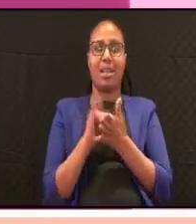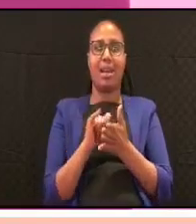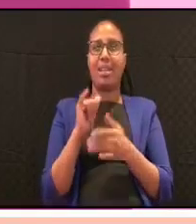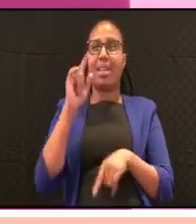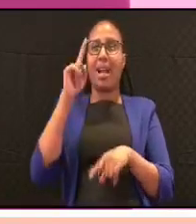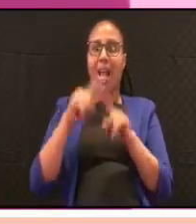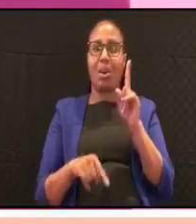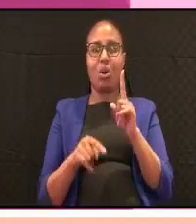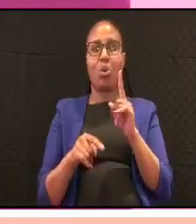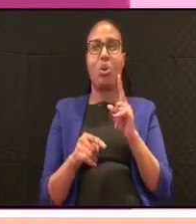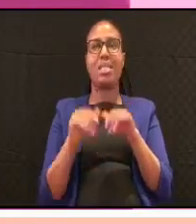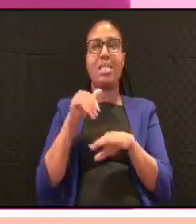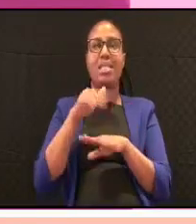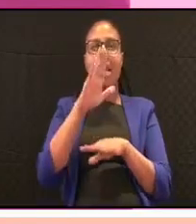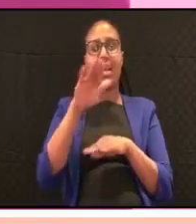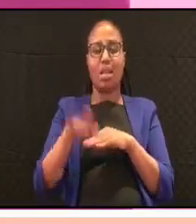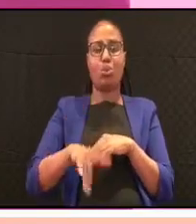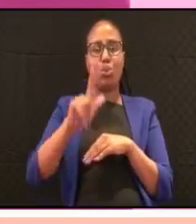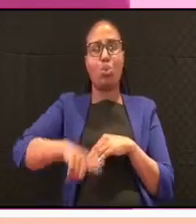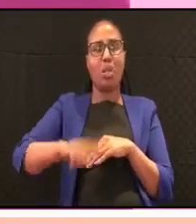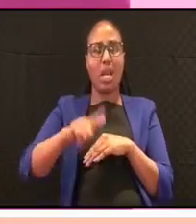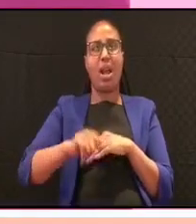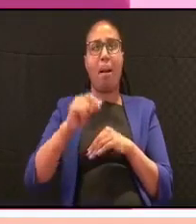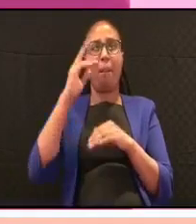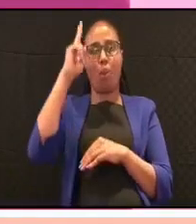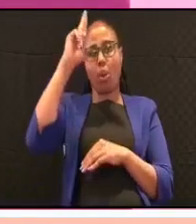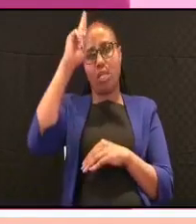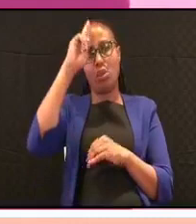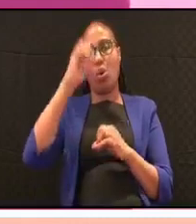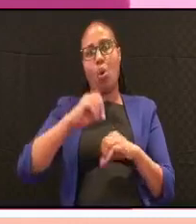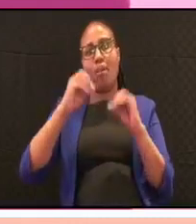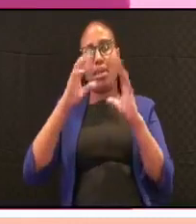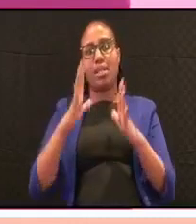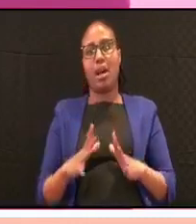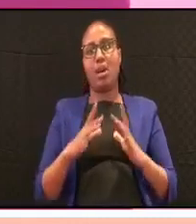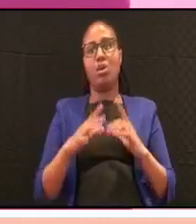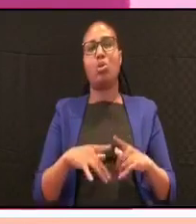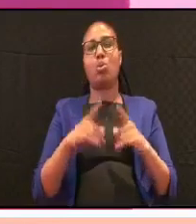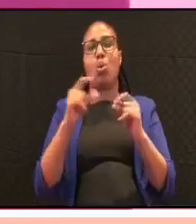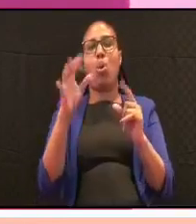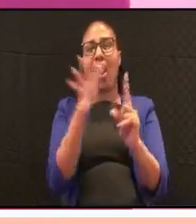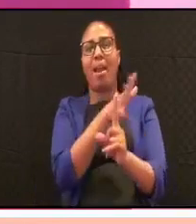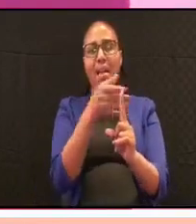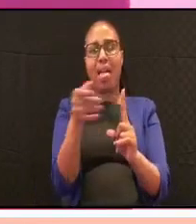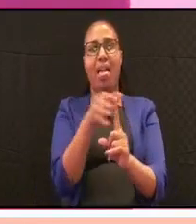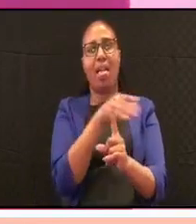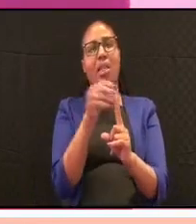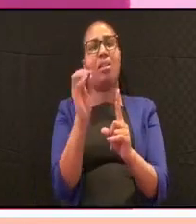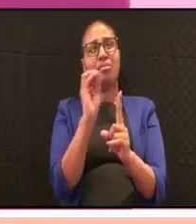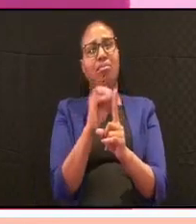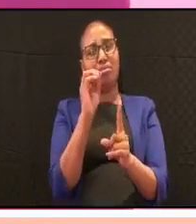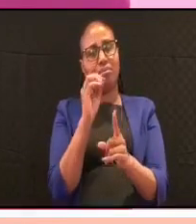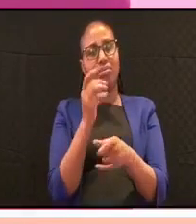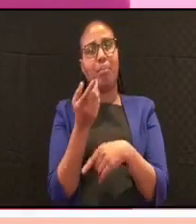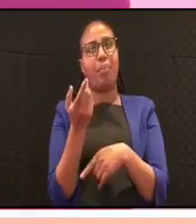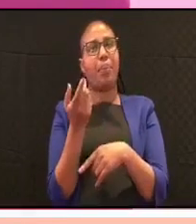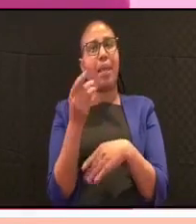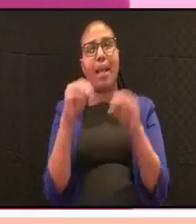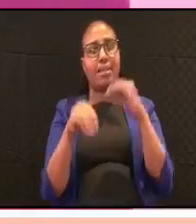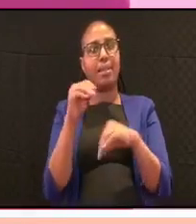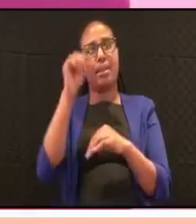they cannot send a junior police officer to go and harass and interrogate an elected